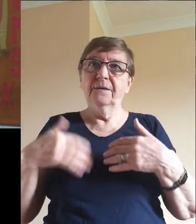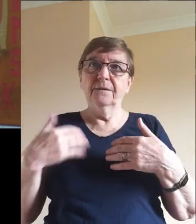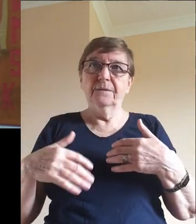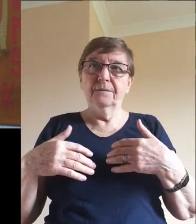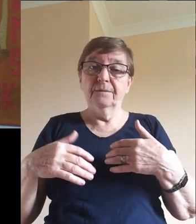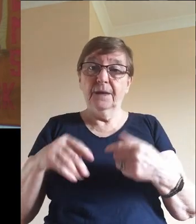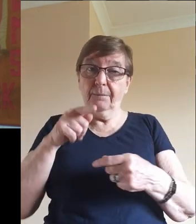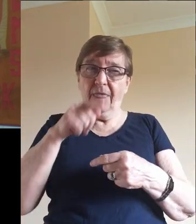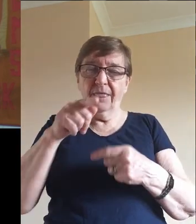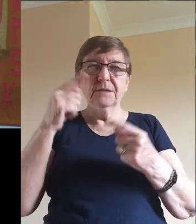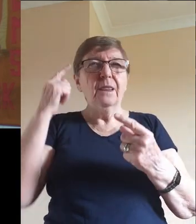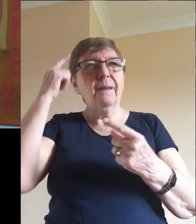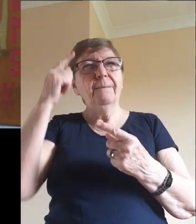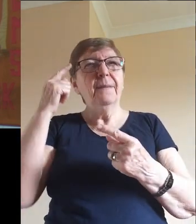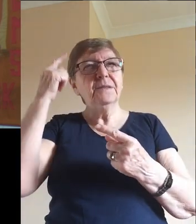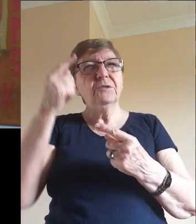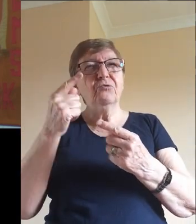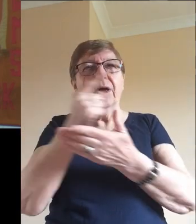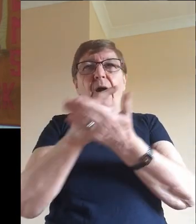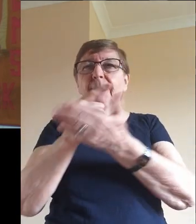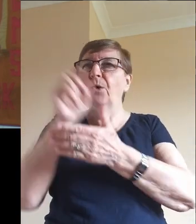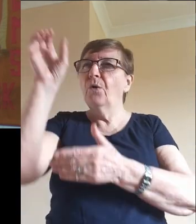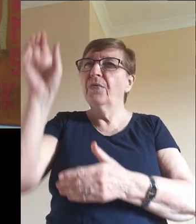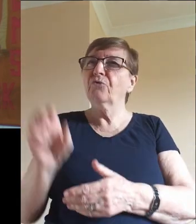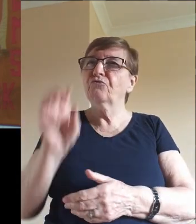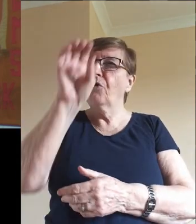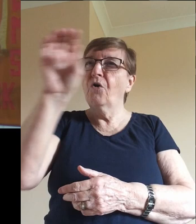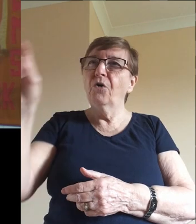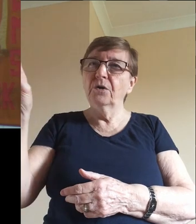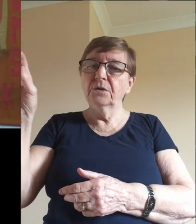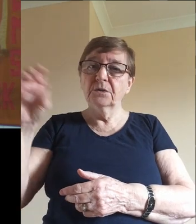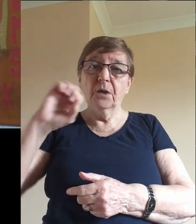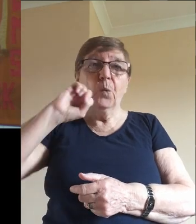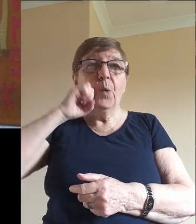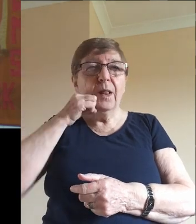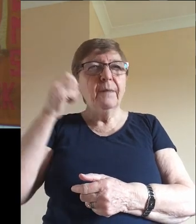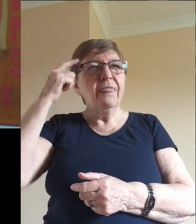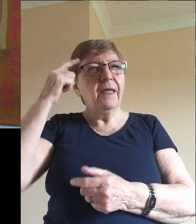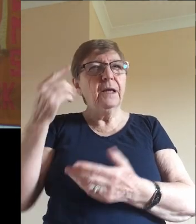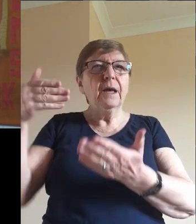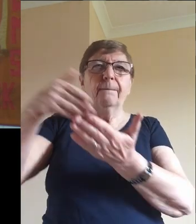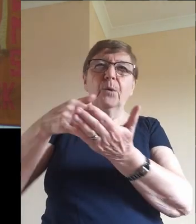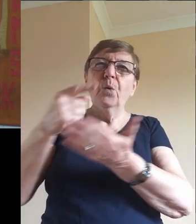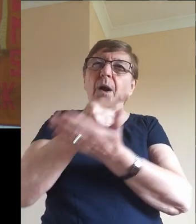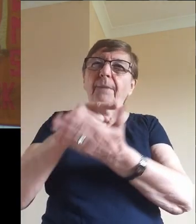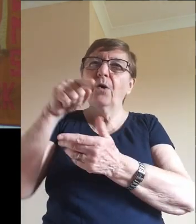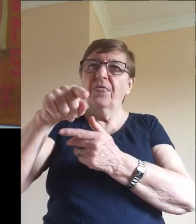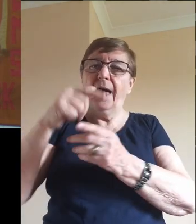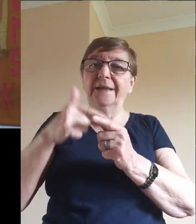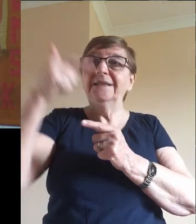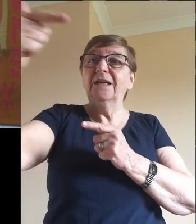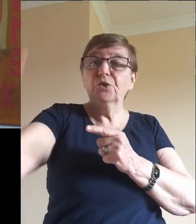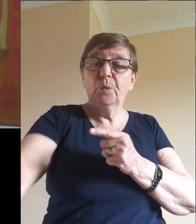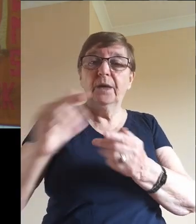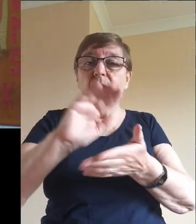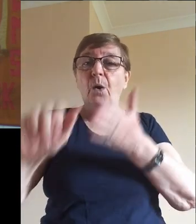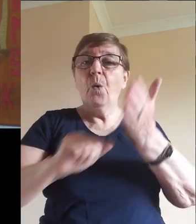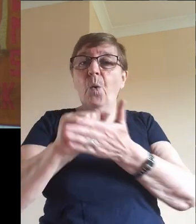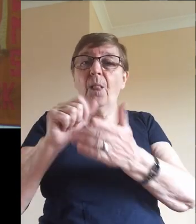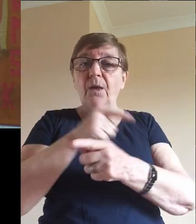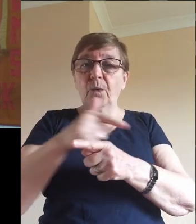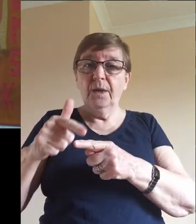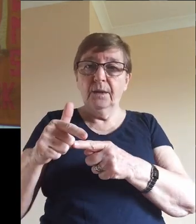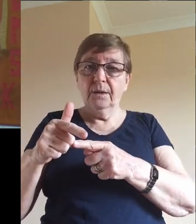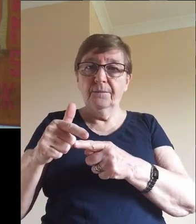But this is the mystery of the cross, and we'll be exploring more of this in the coming days in Holy Week. And it's the way of